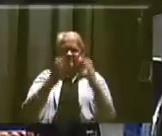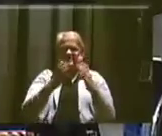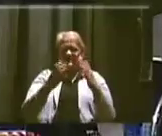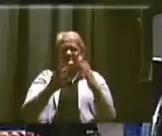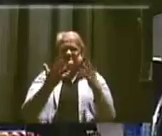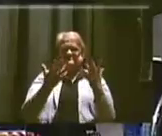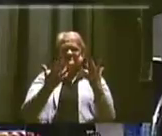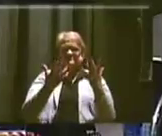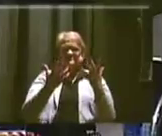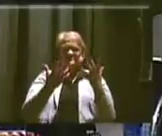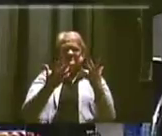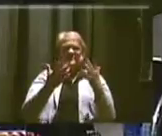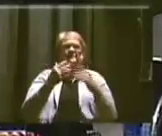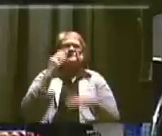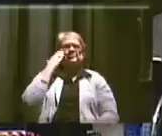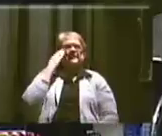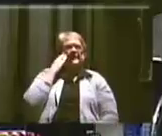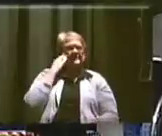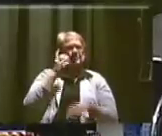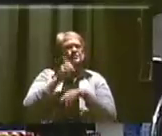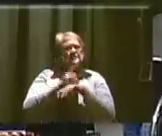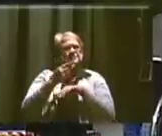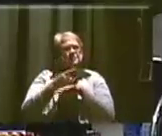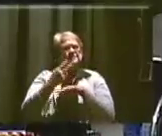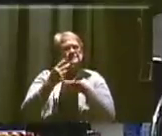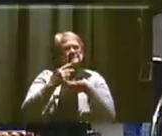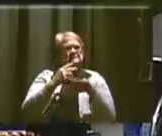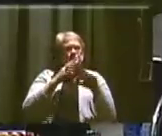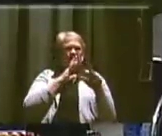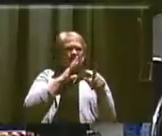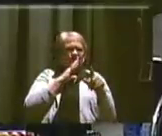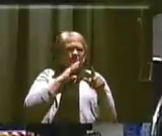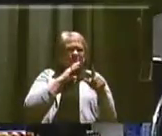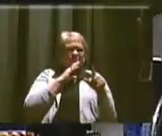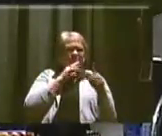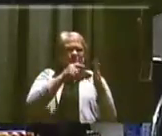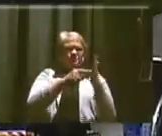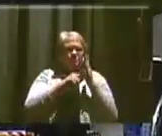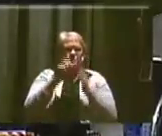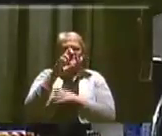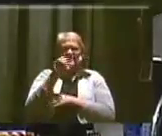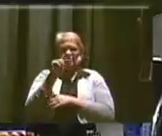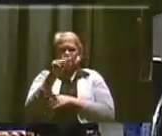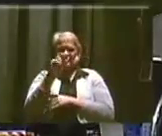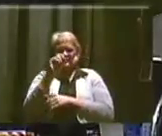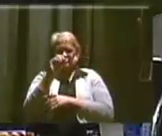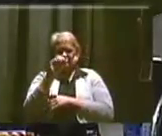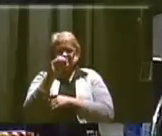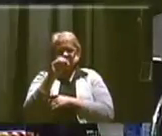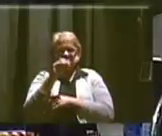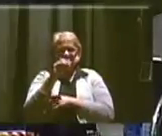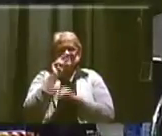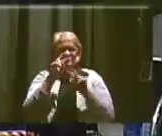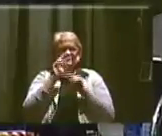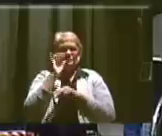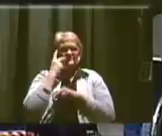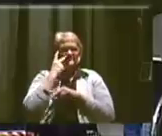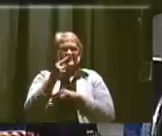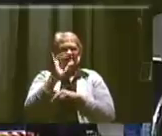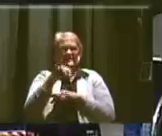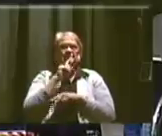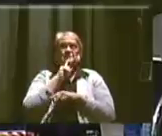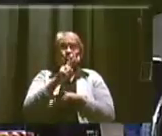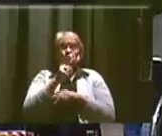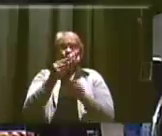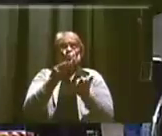look forward. I know Dr. Hargens, we had talked, is going to show us our ratios in all of our schools. And I'm really looking forward to that, to make sure